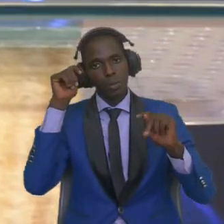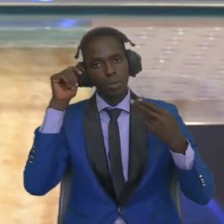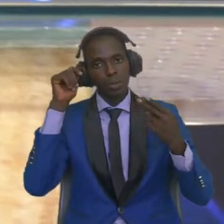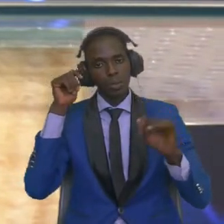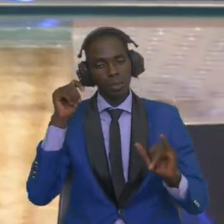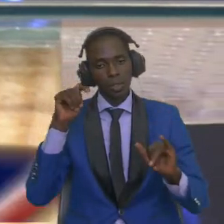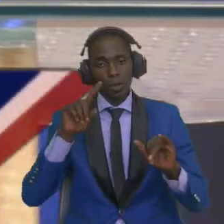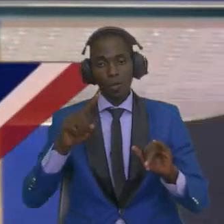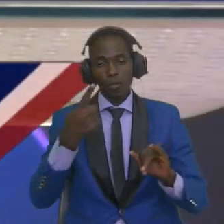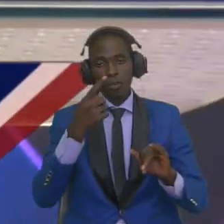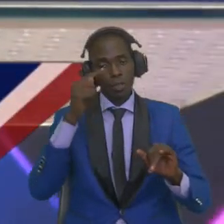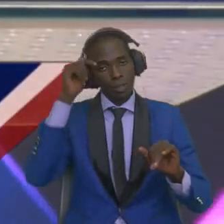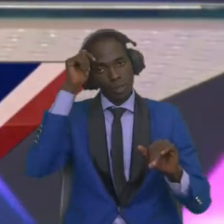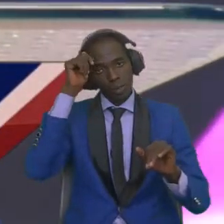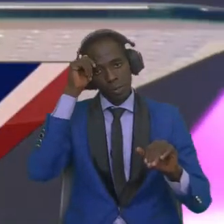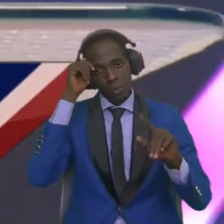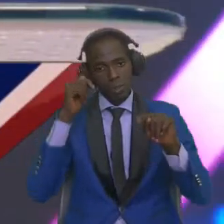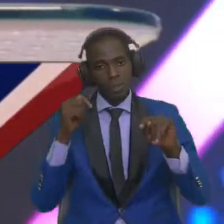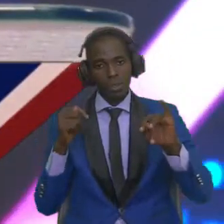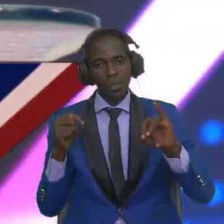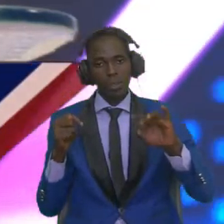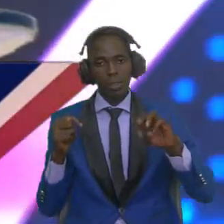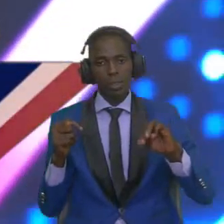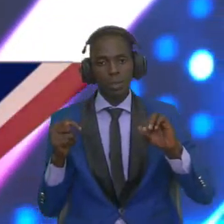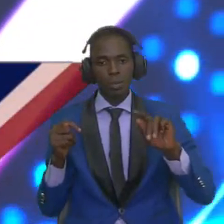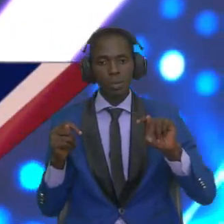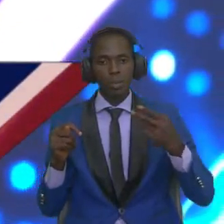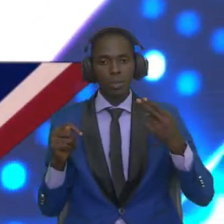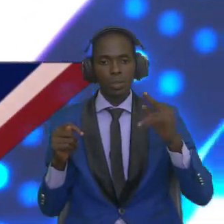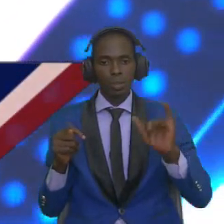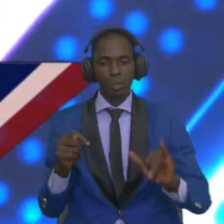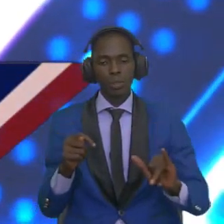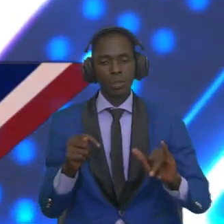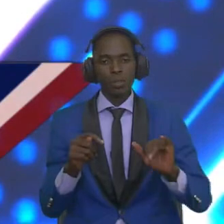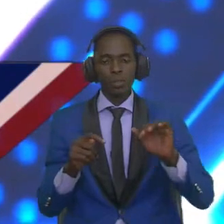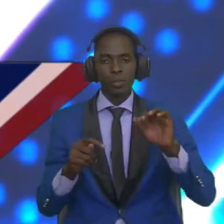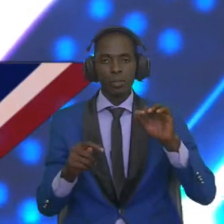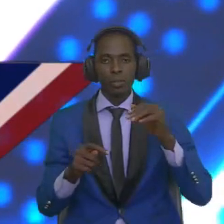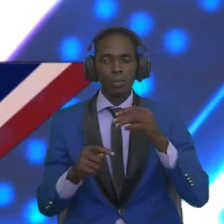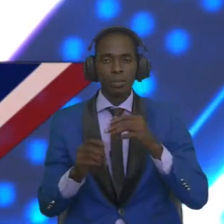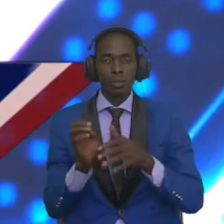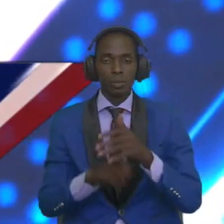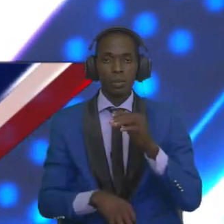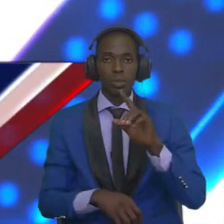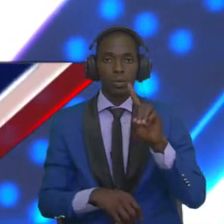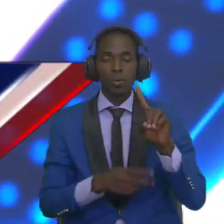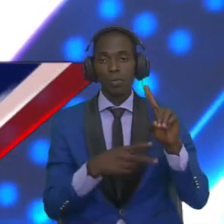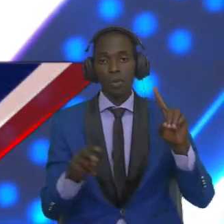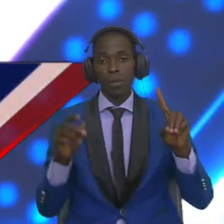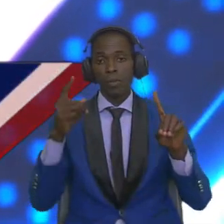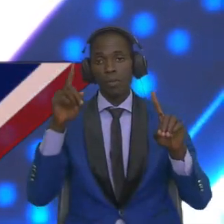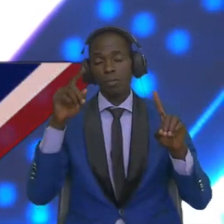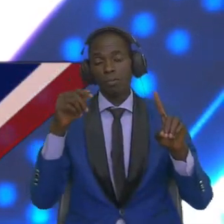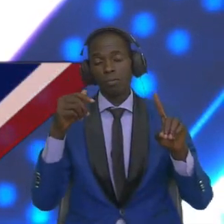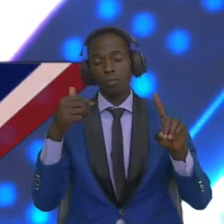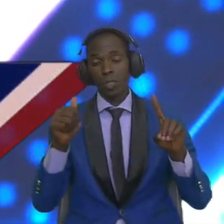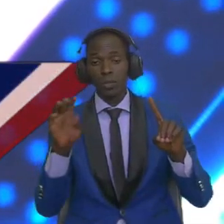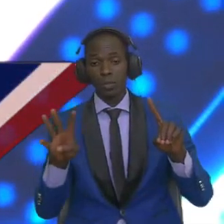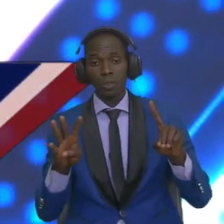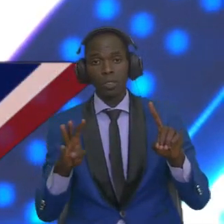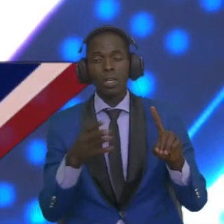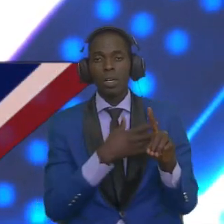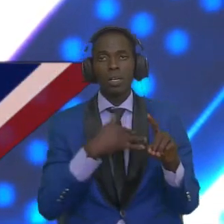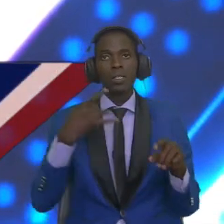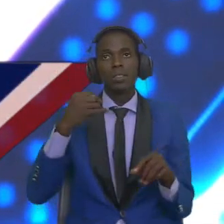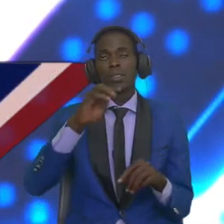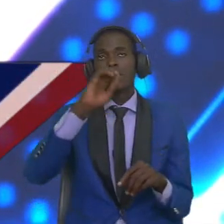14. 1 Timothy chapter 1, reading from verse 14. And the grace of our Lord was